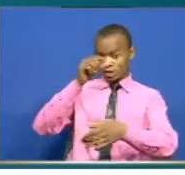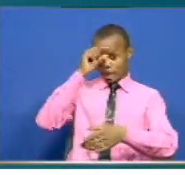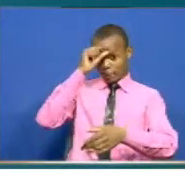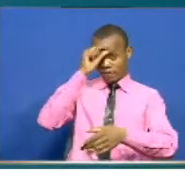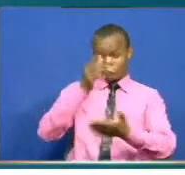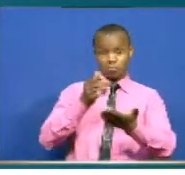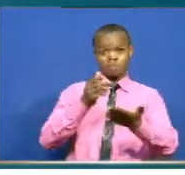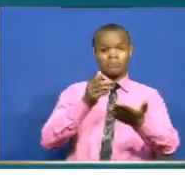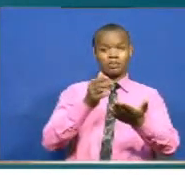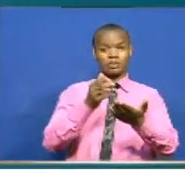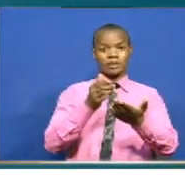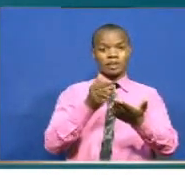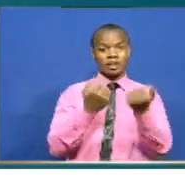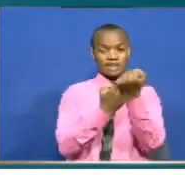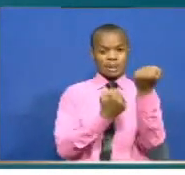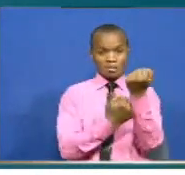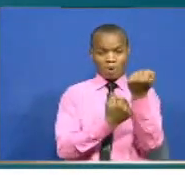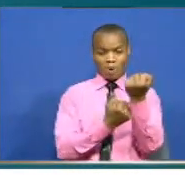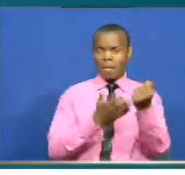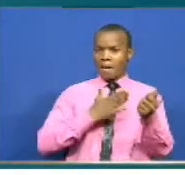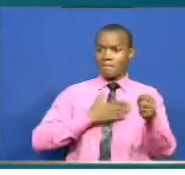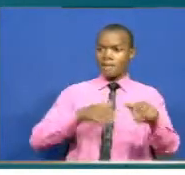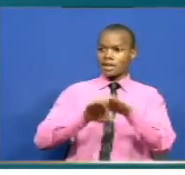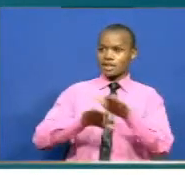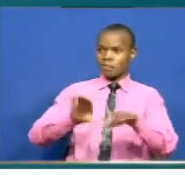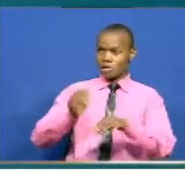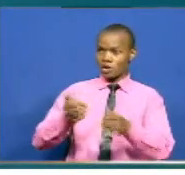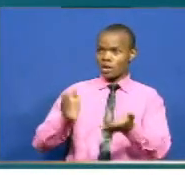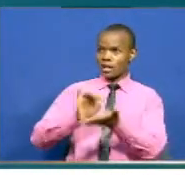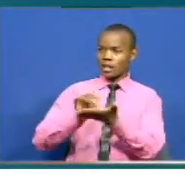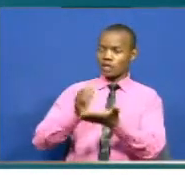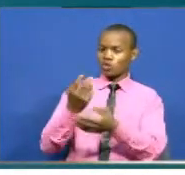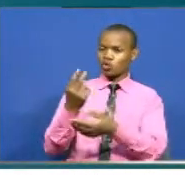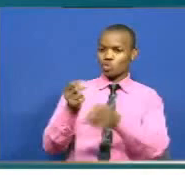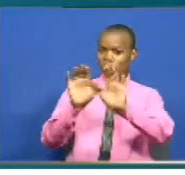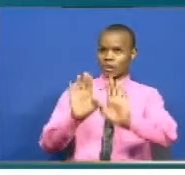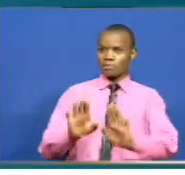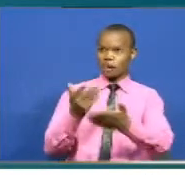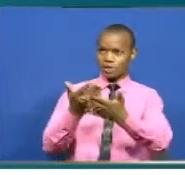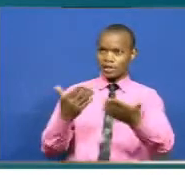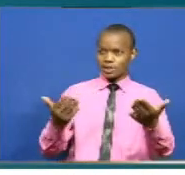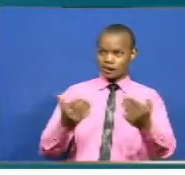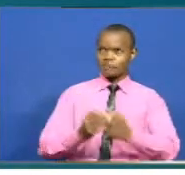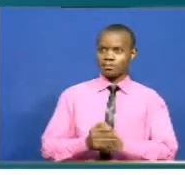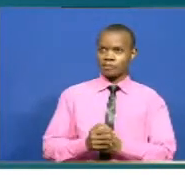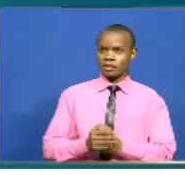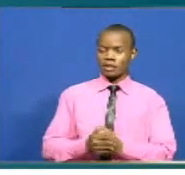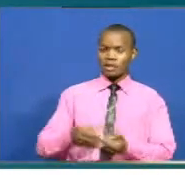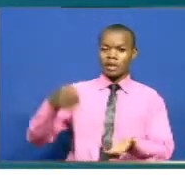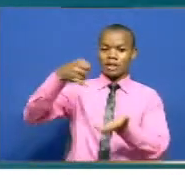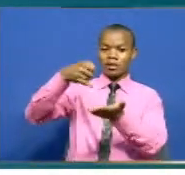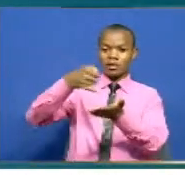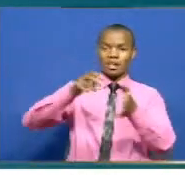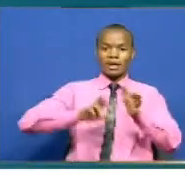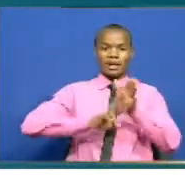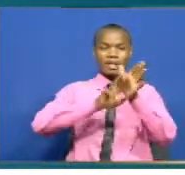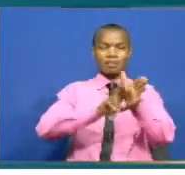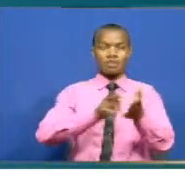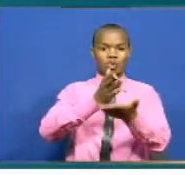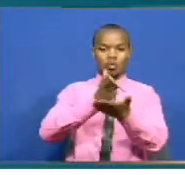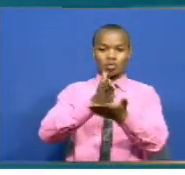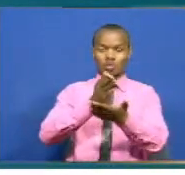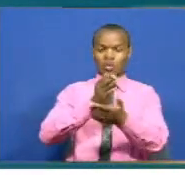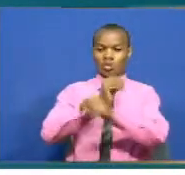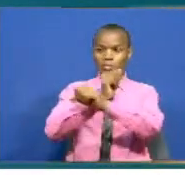last mile reaching my constituency. These are two critical matters, including representation being taken care of.